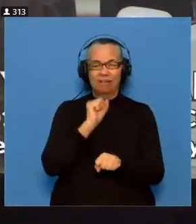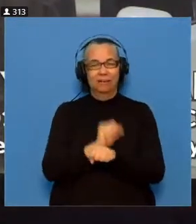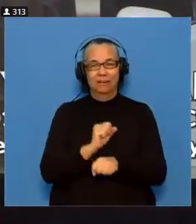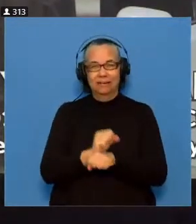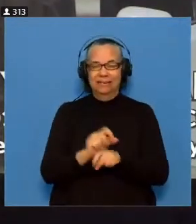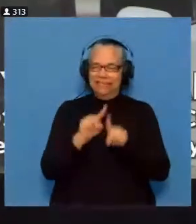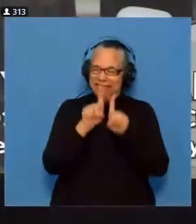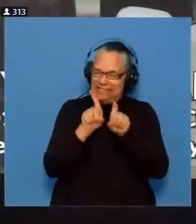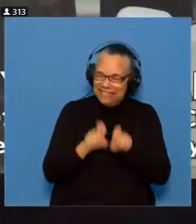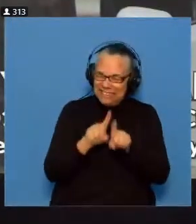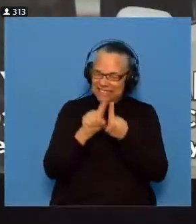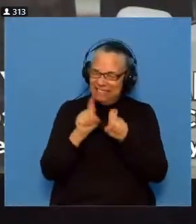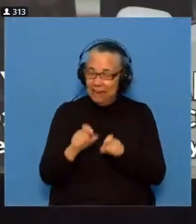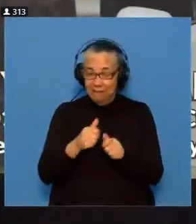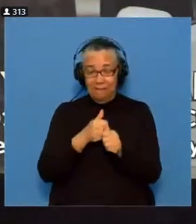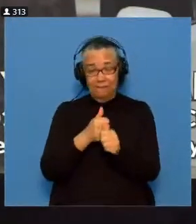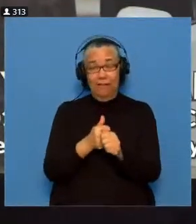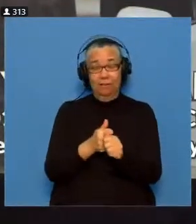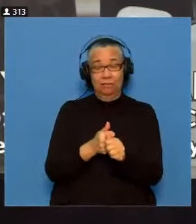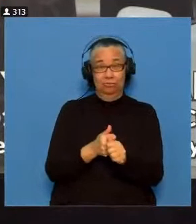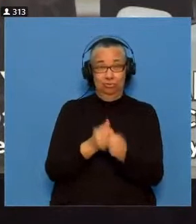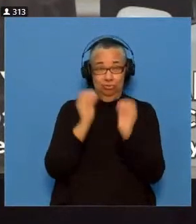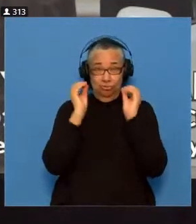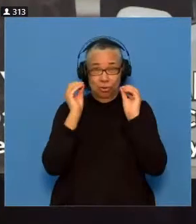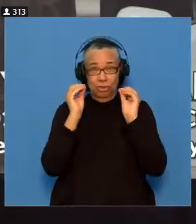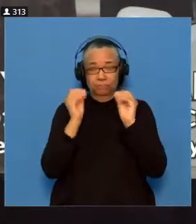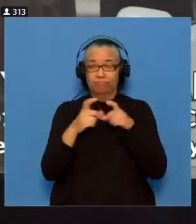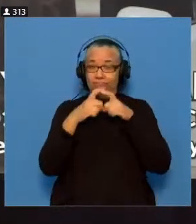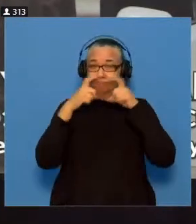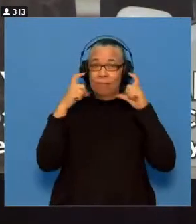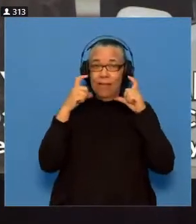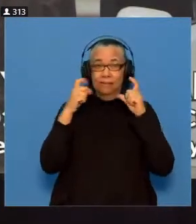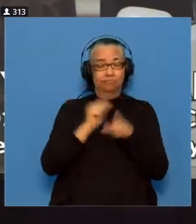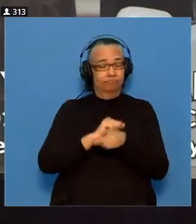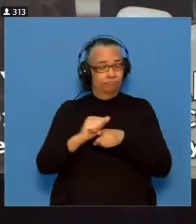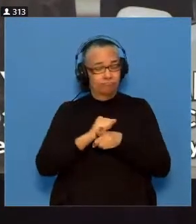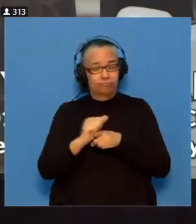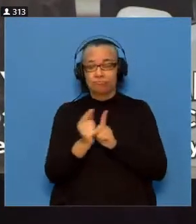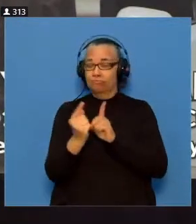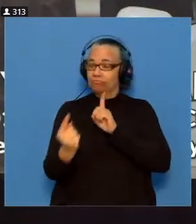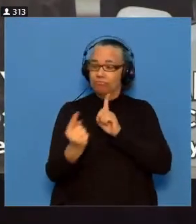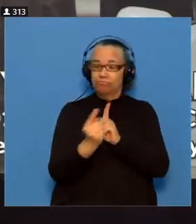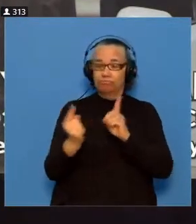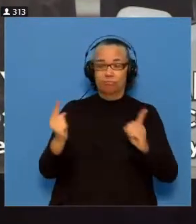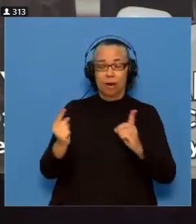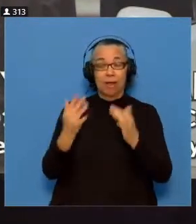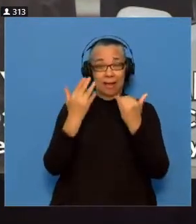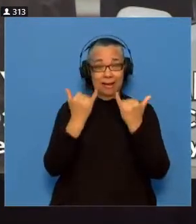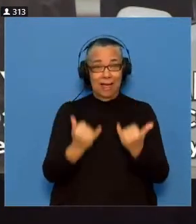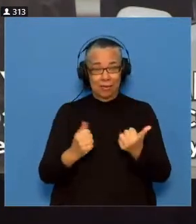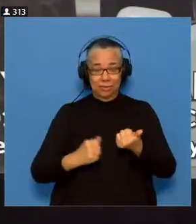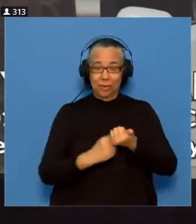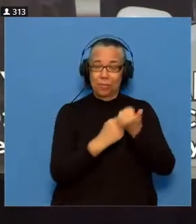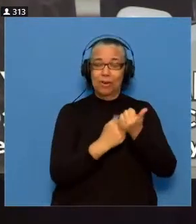testing and adhering to the guidelines, wearing our masks, practicing physical distancing, and now with the support of technology, using the